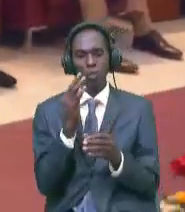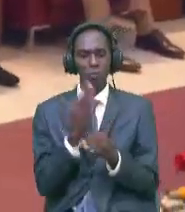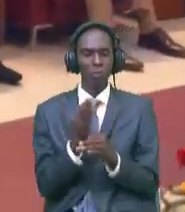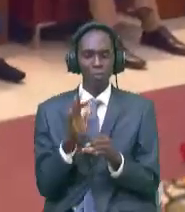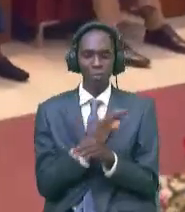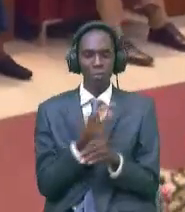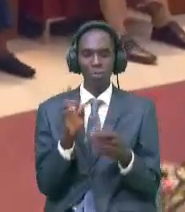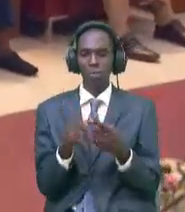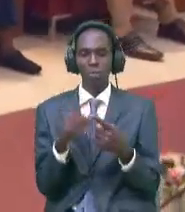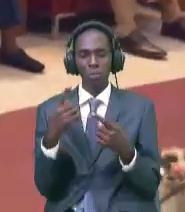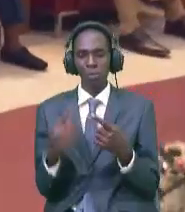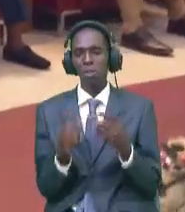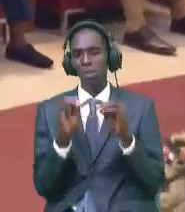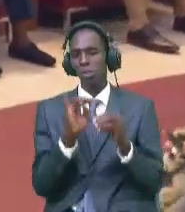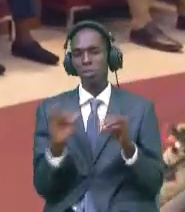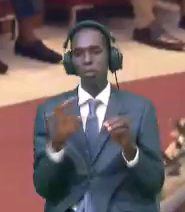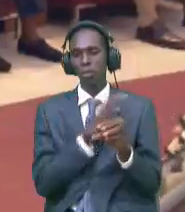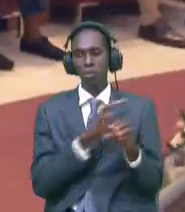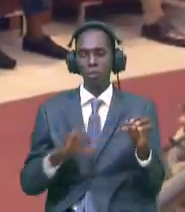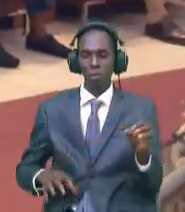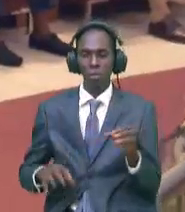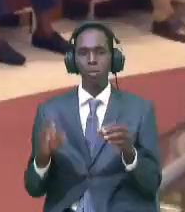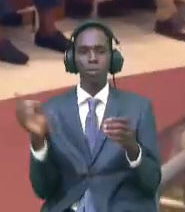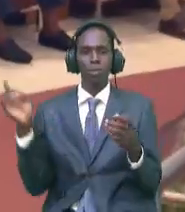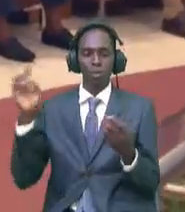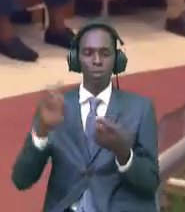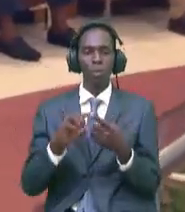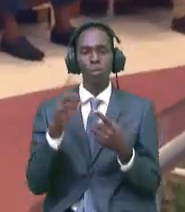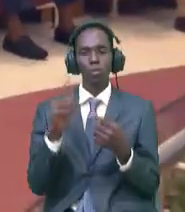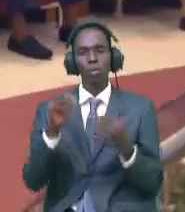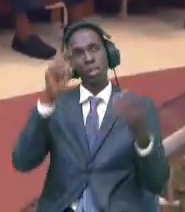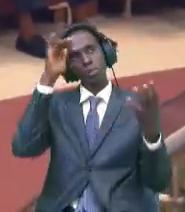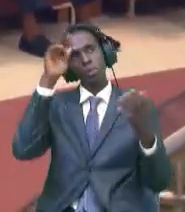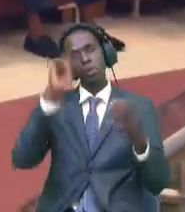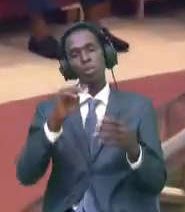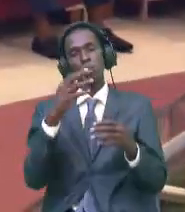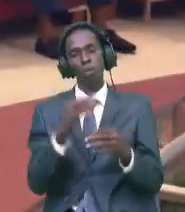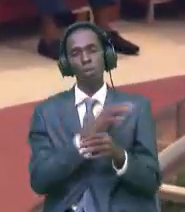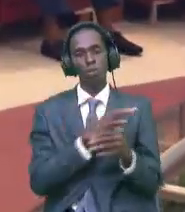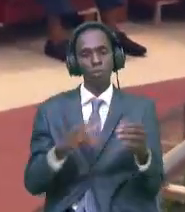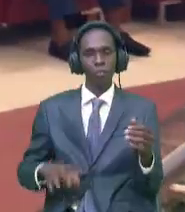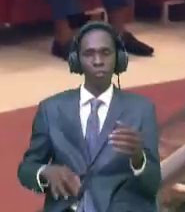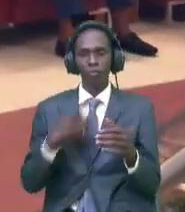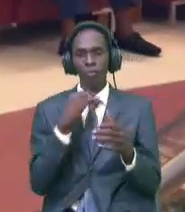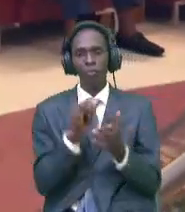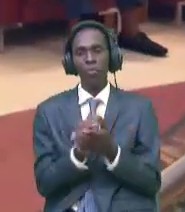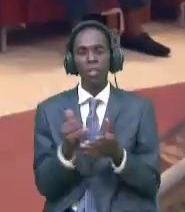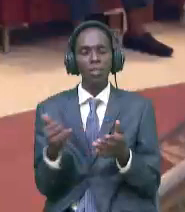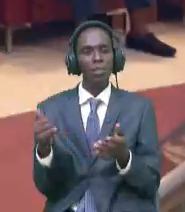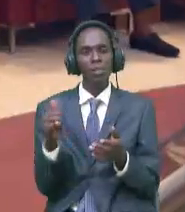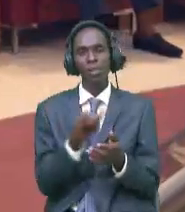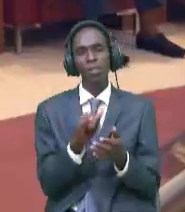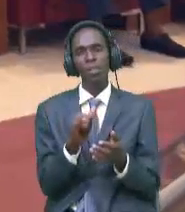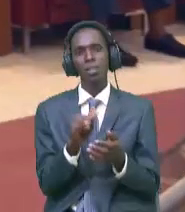are not saints. Those who are unfaithful to the expectation of Christ, they are not saints. The saints are